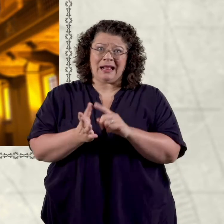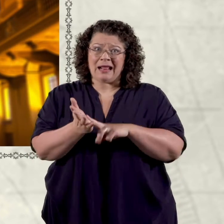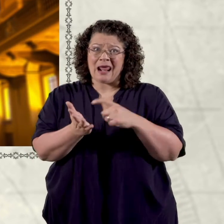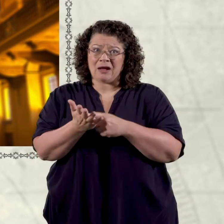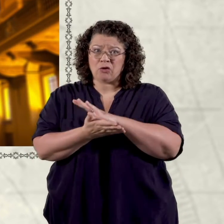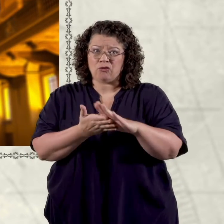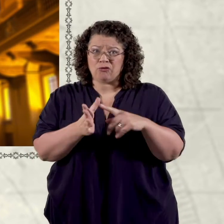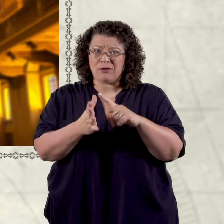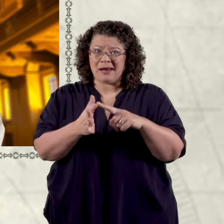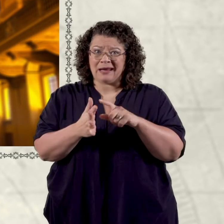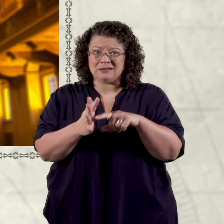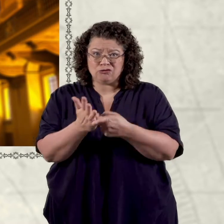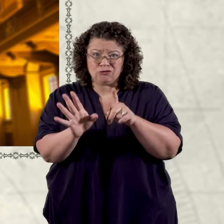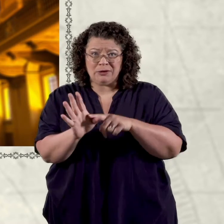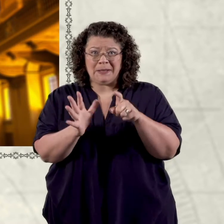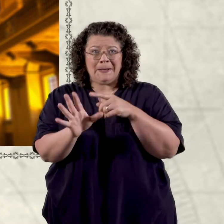to Llanrhaeadr y Mochnant.